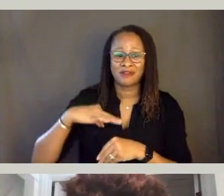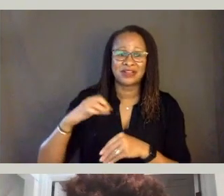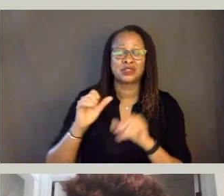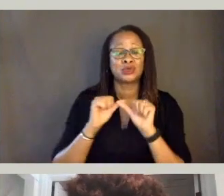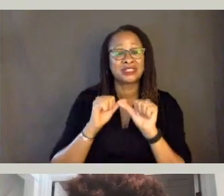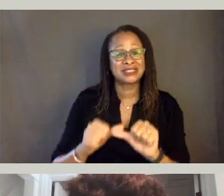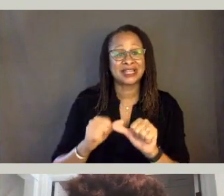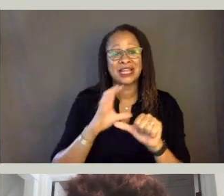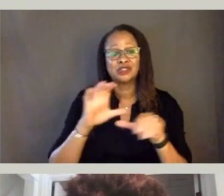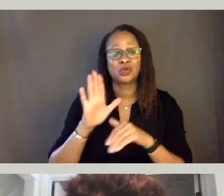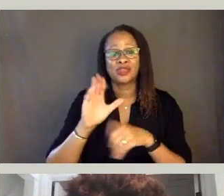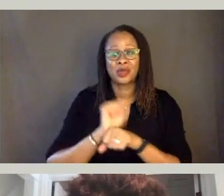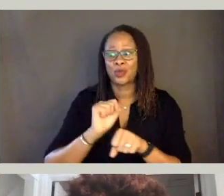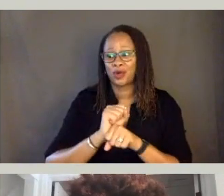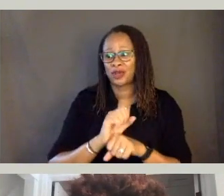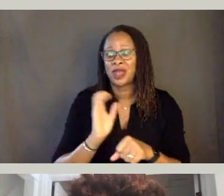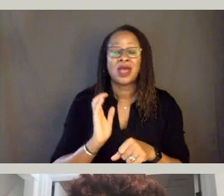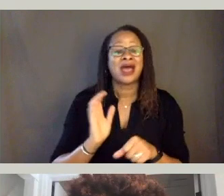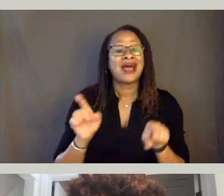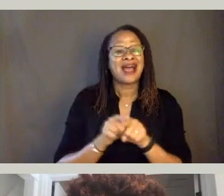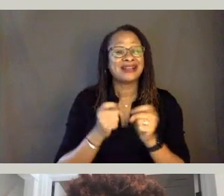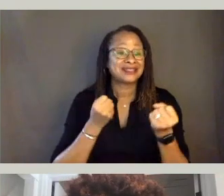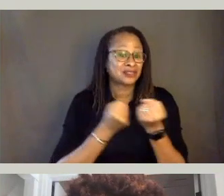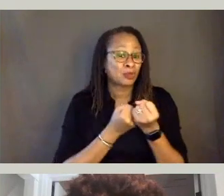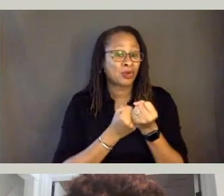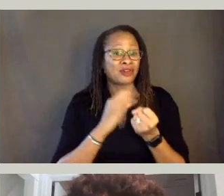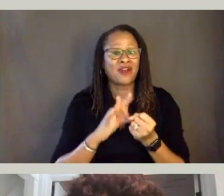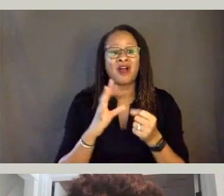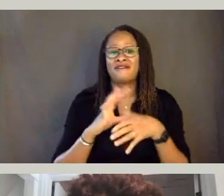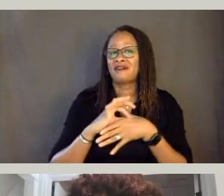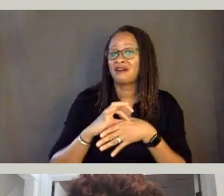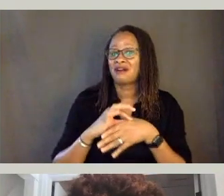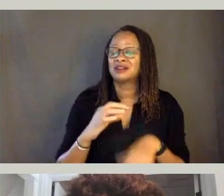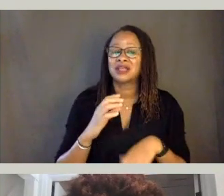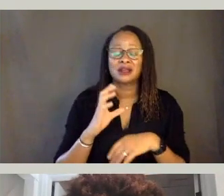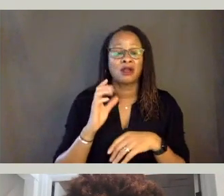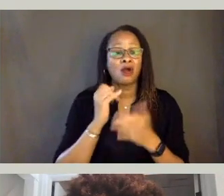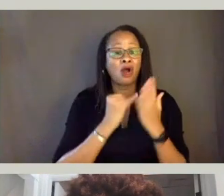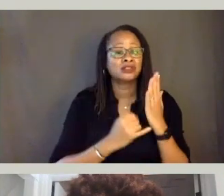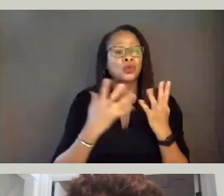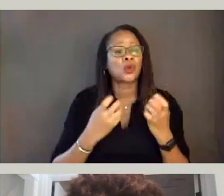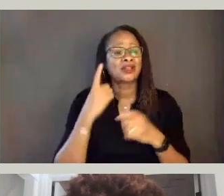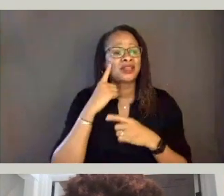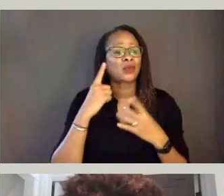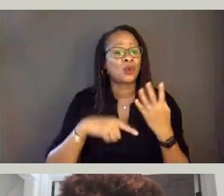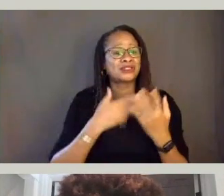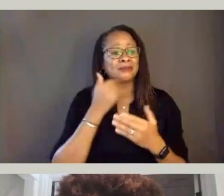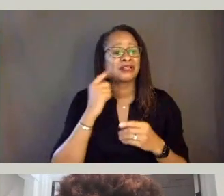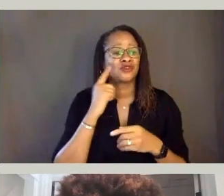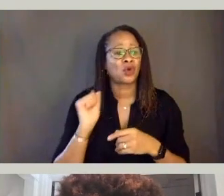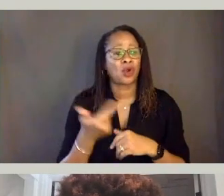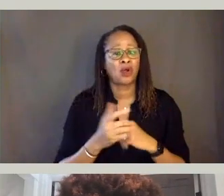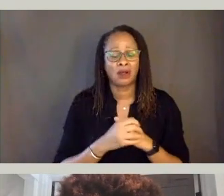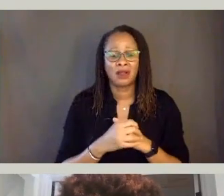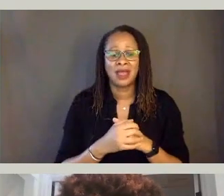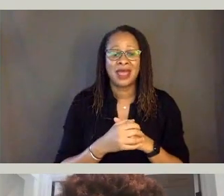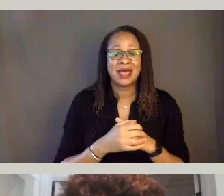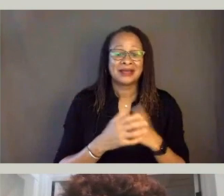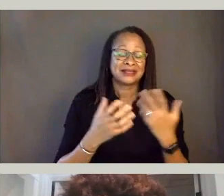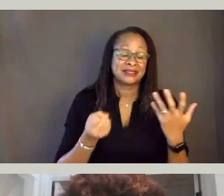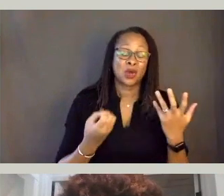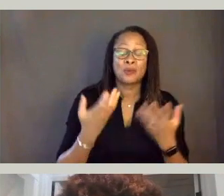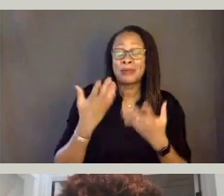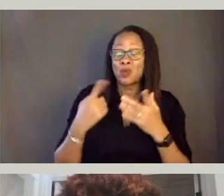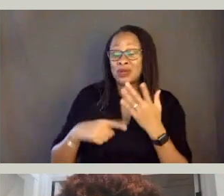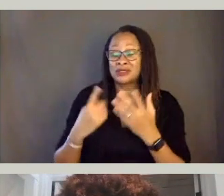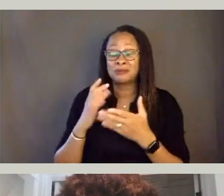that's a concern of ours. You know, as a funder, again, of content and orgs, you know, we want to think about what's best for all. And, you know, sometimes what might be best for a filmmaker may not be the